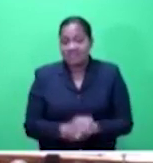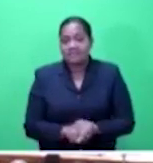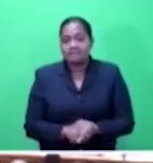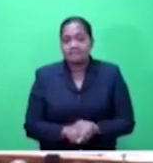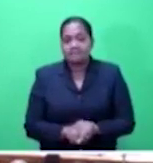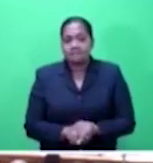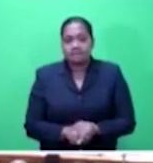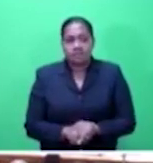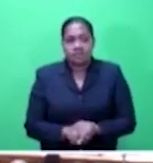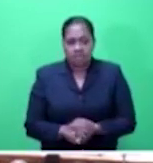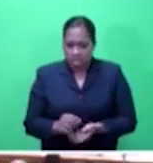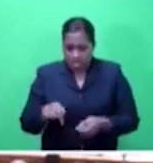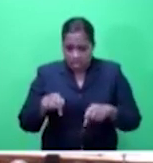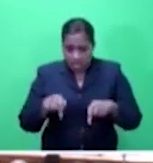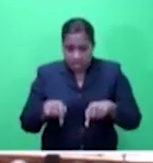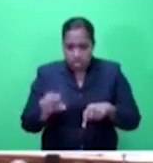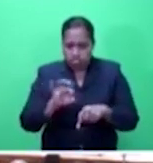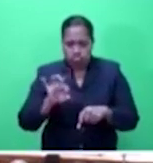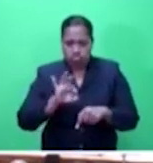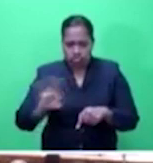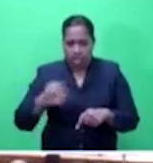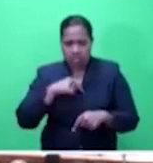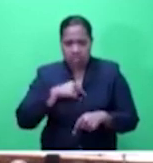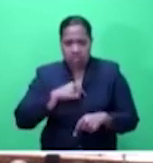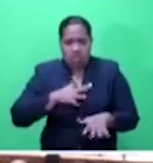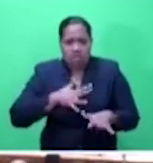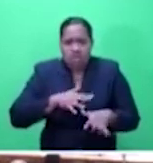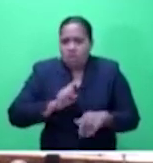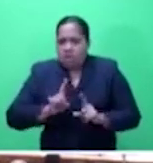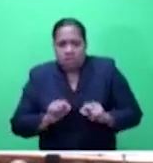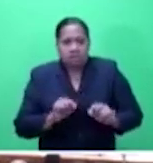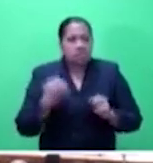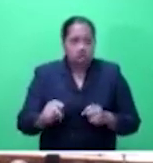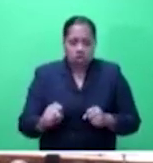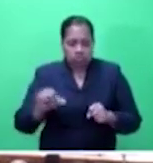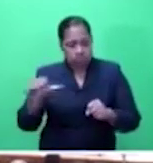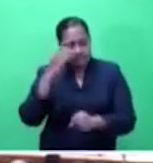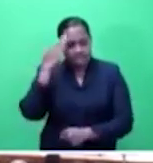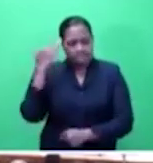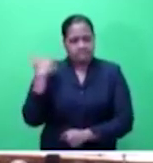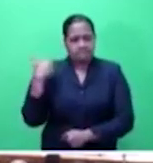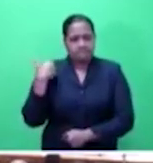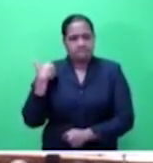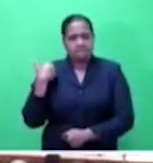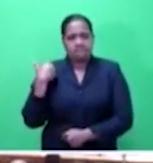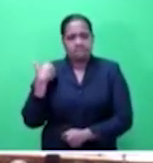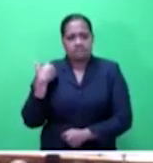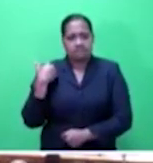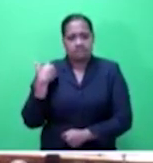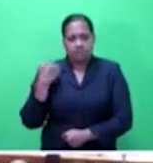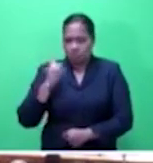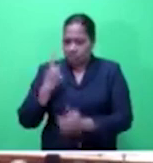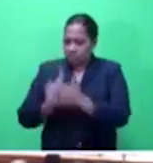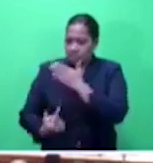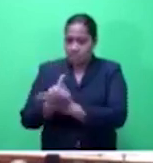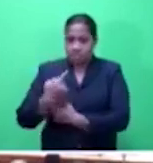not drive us into panic, but it should serve as a sober reminder that extreme crises of health